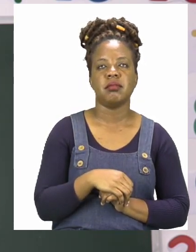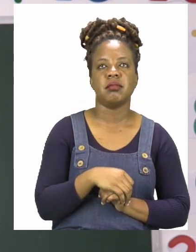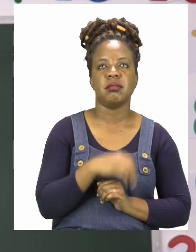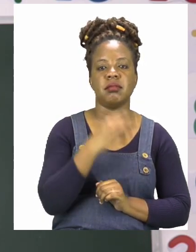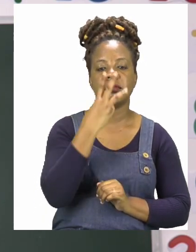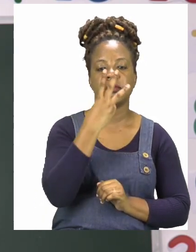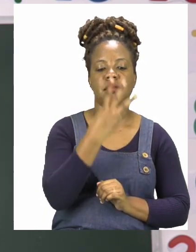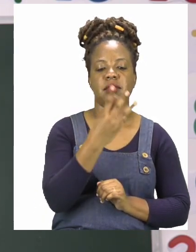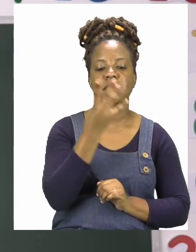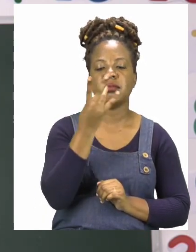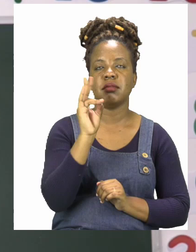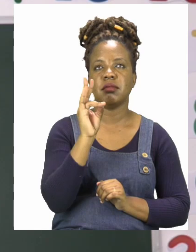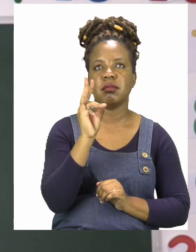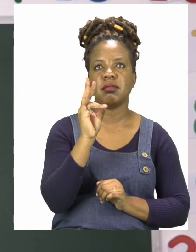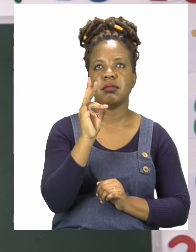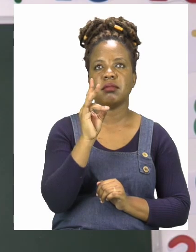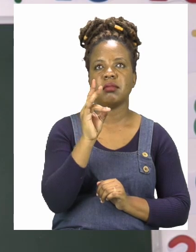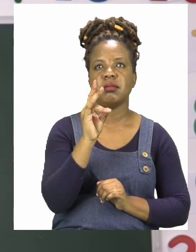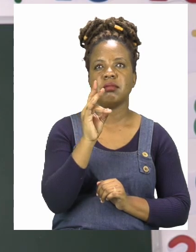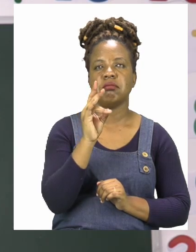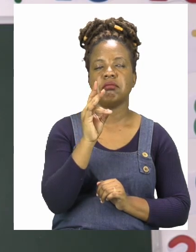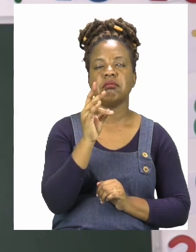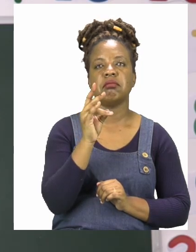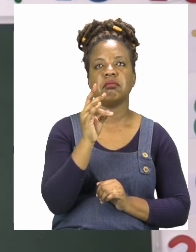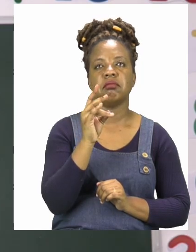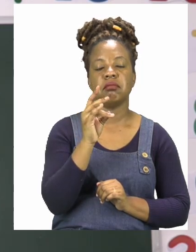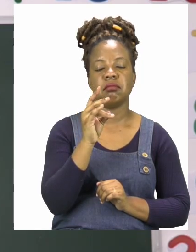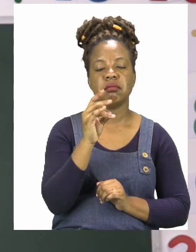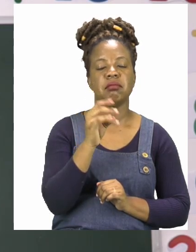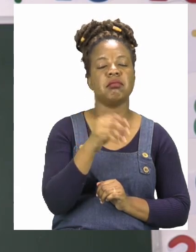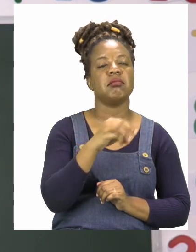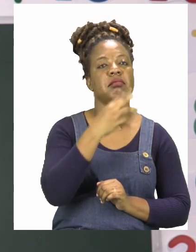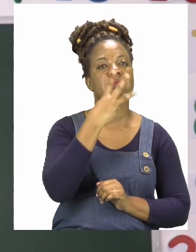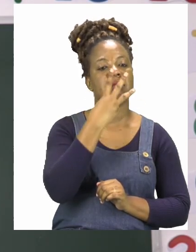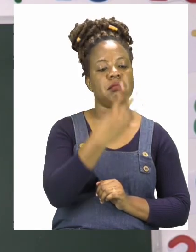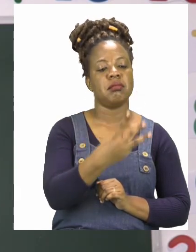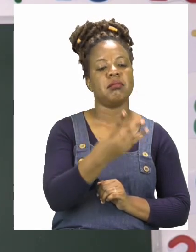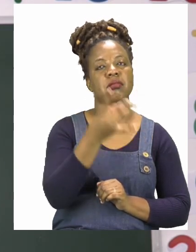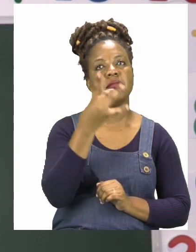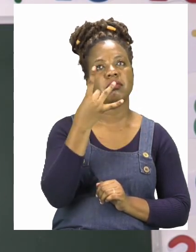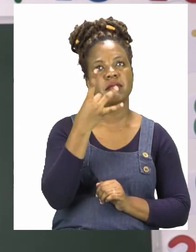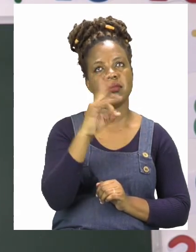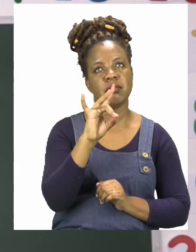Then we have 37, and after the number 37, we have